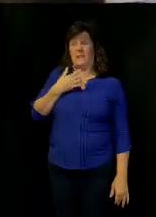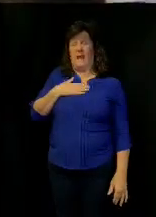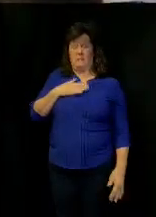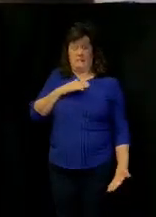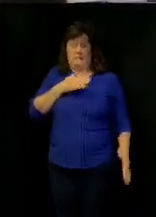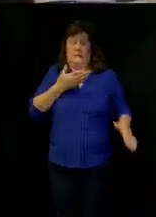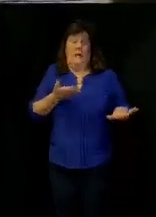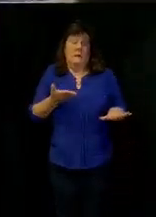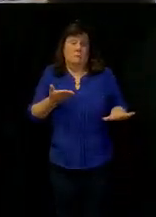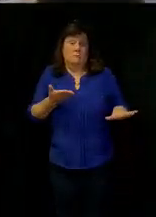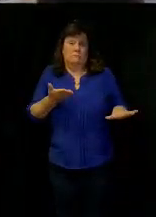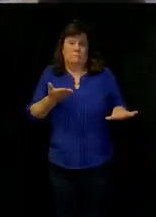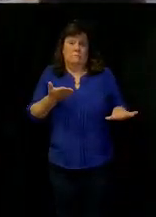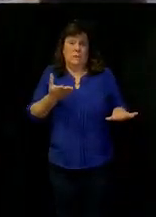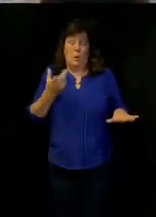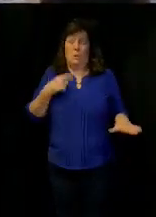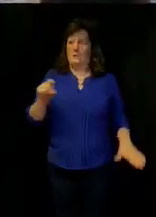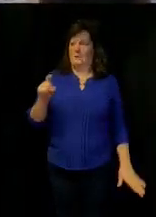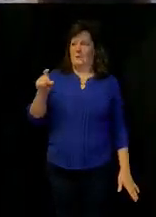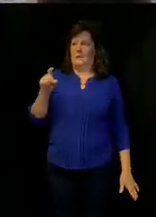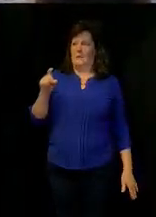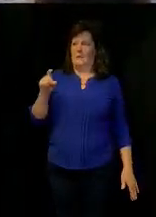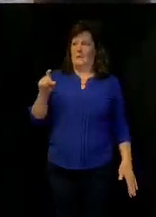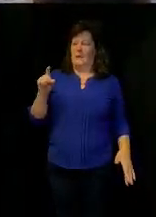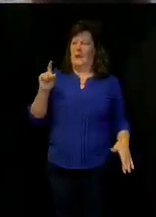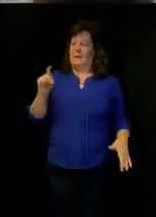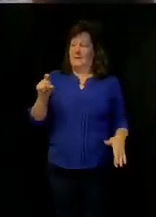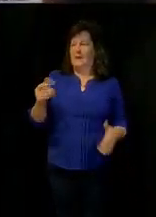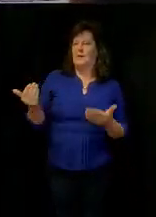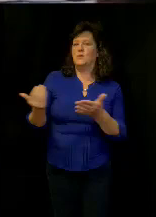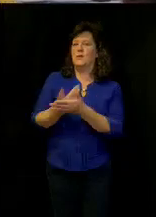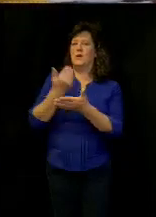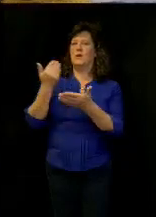was dead. What do I need? I needed a